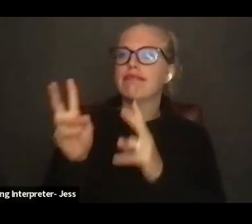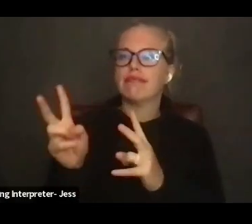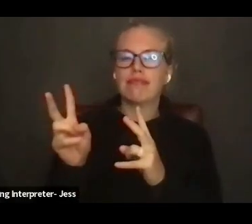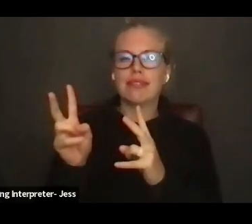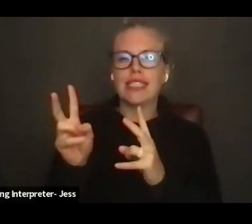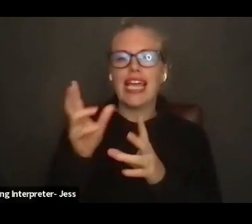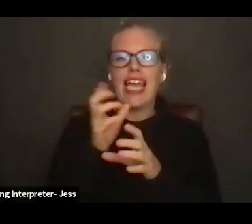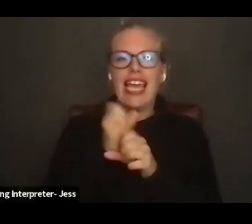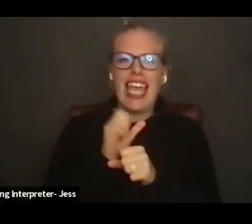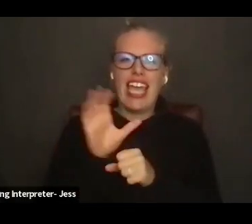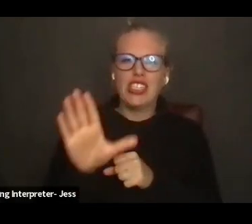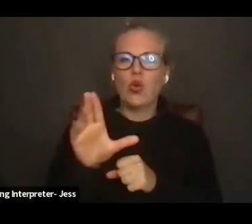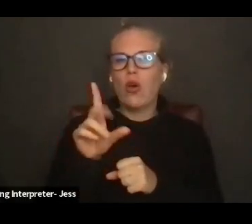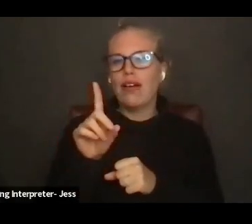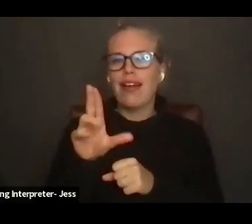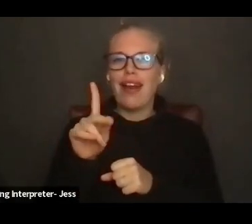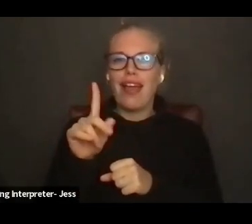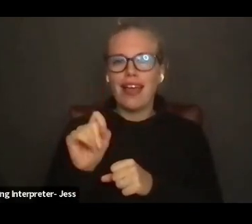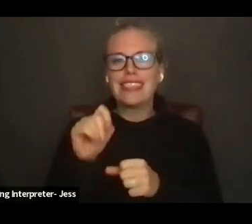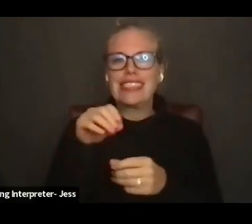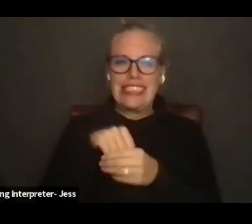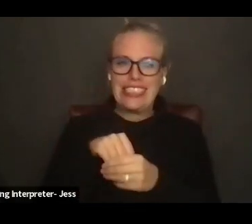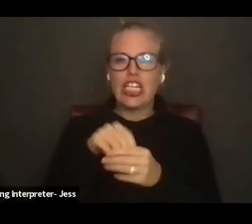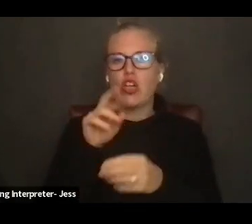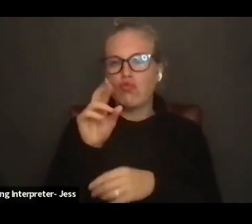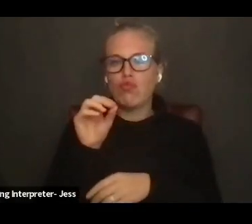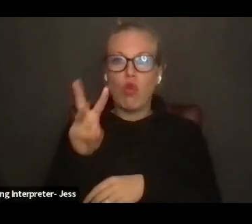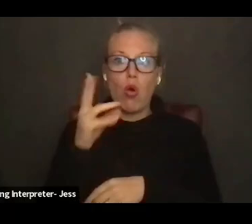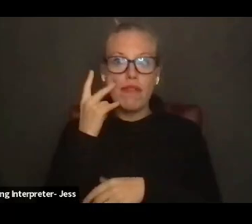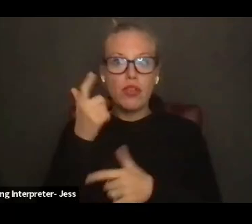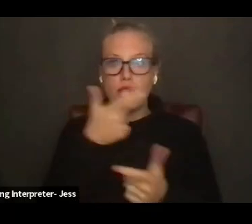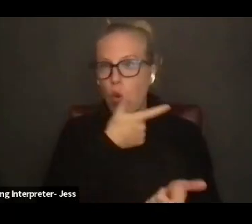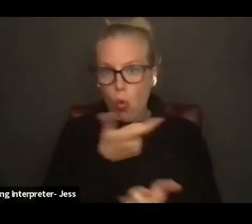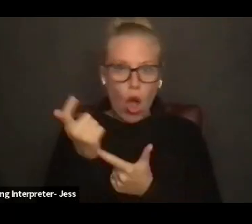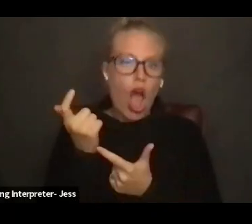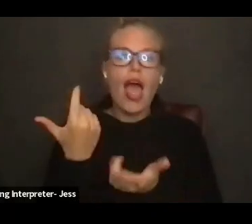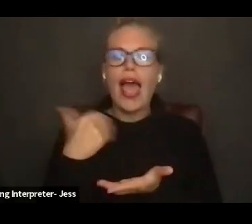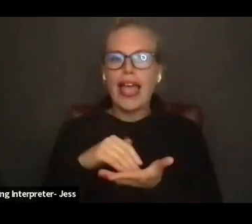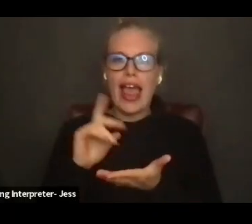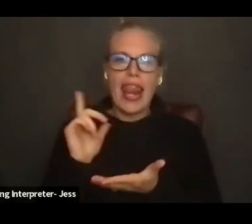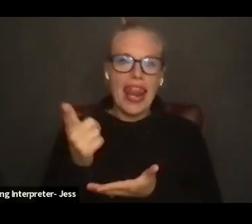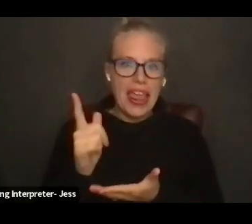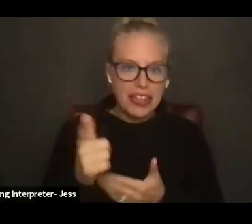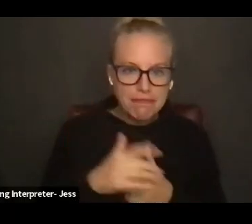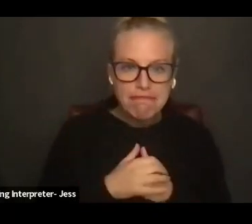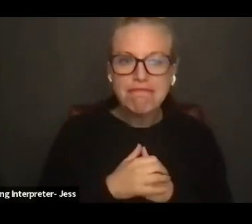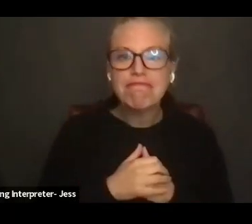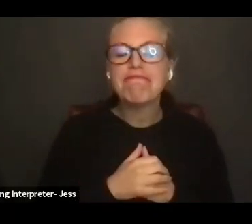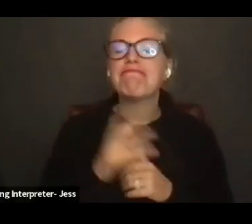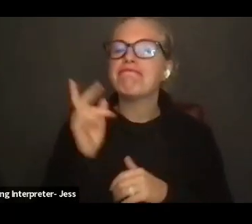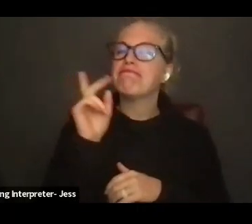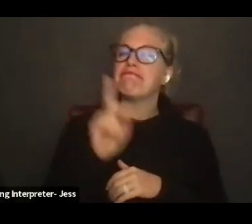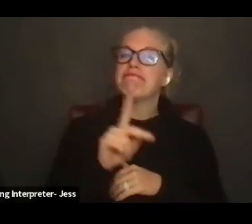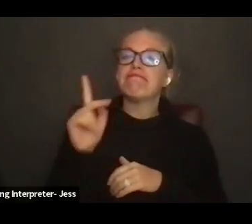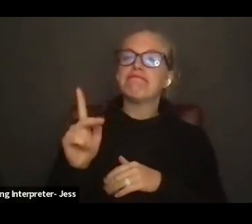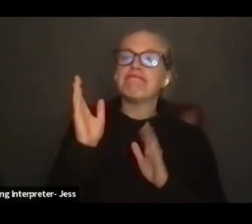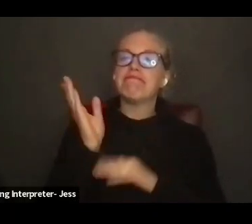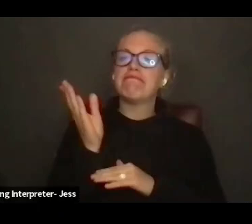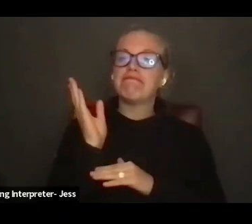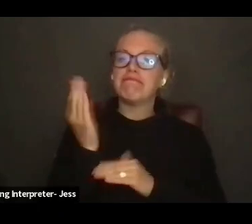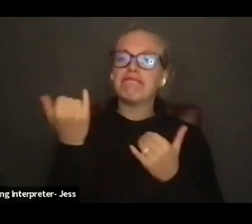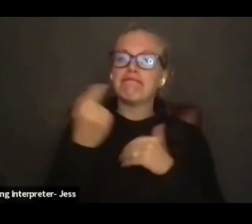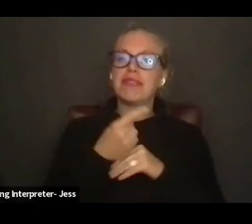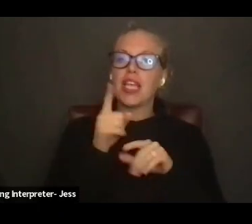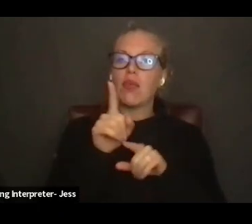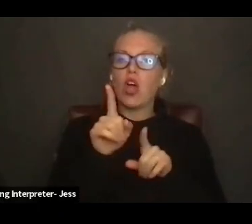Your Ducks in a Row website if you need to rewatch them later. The PowerPoint presentation from today will